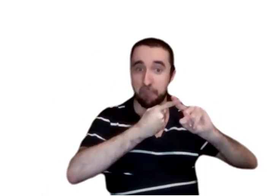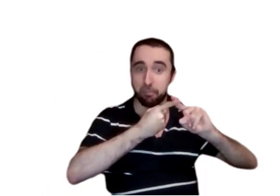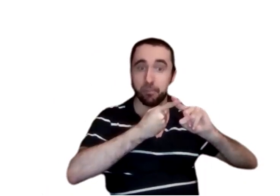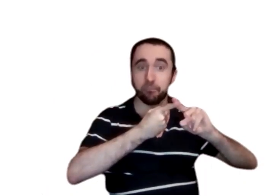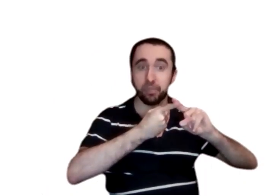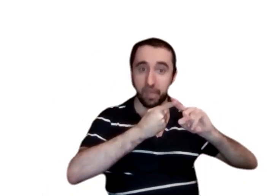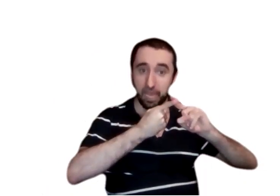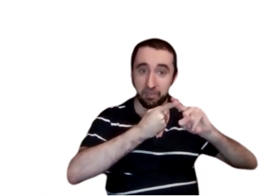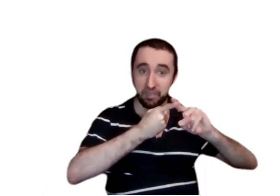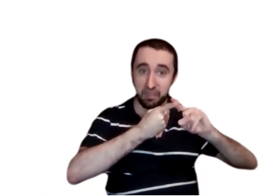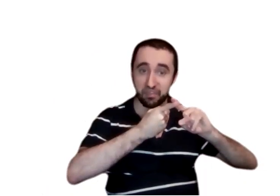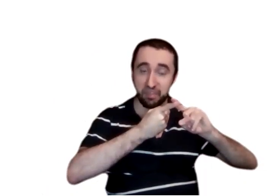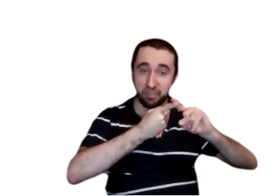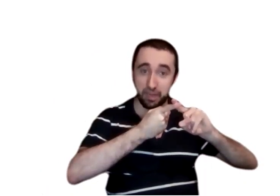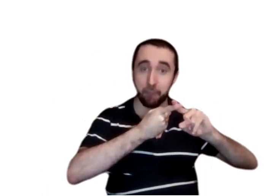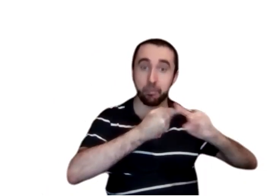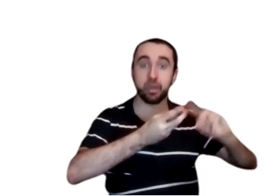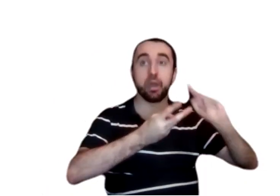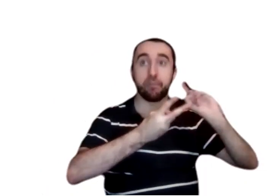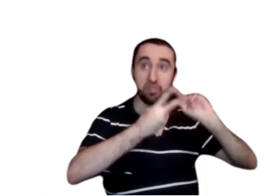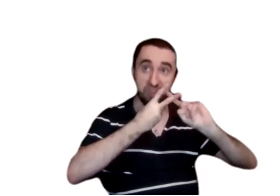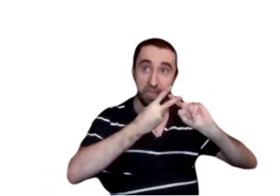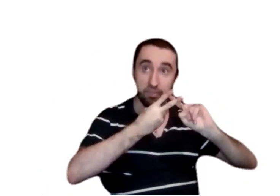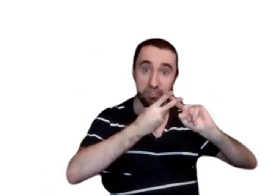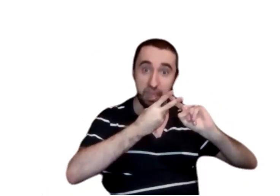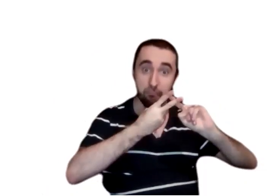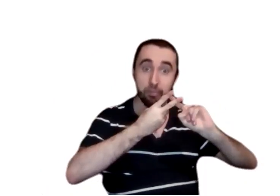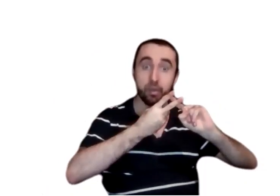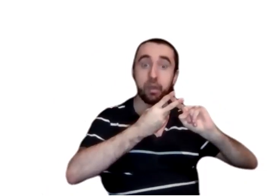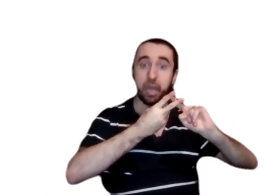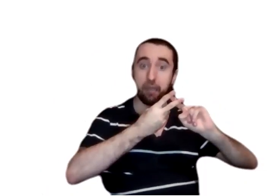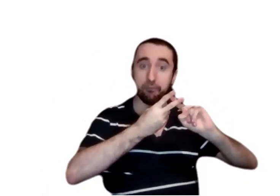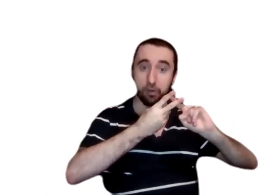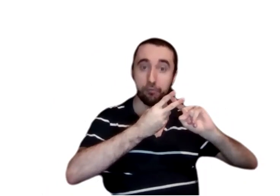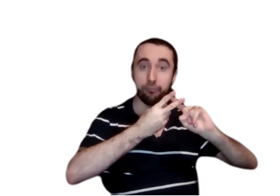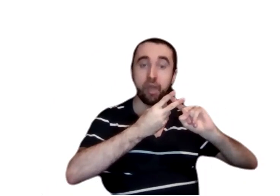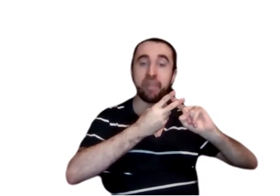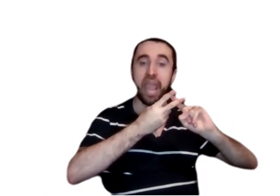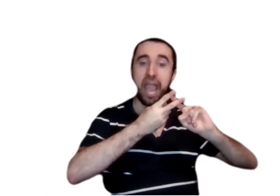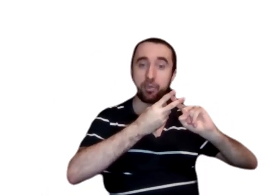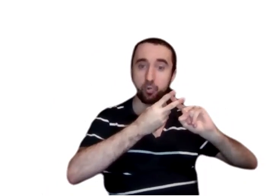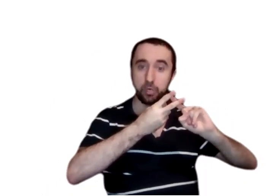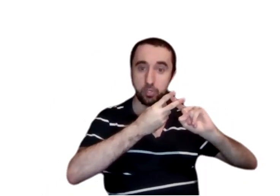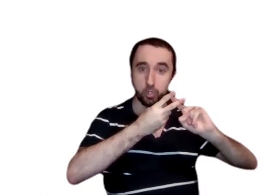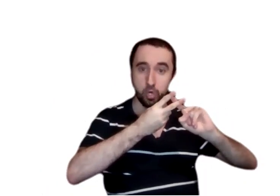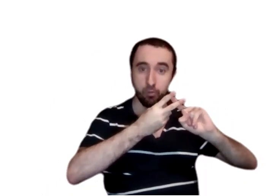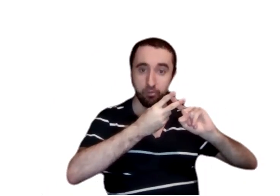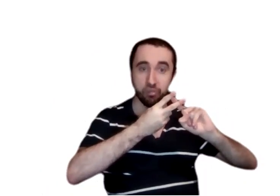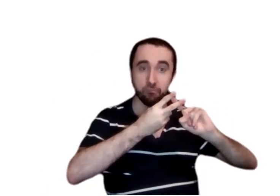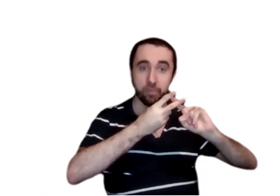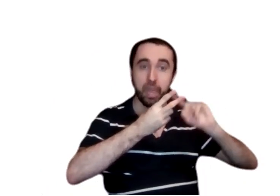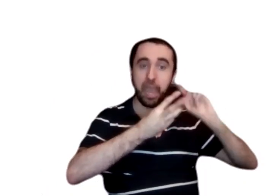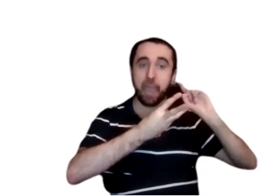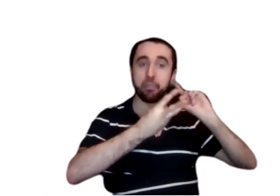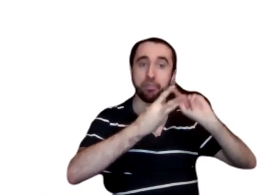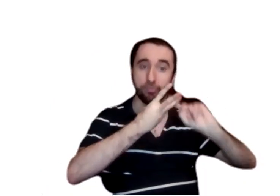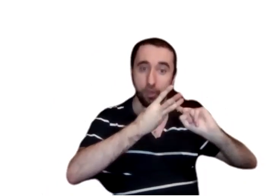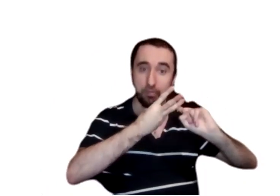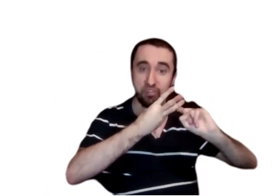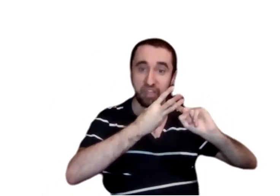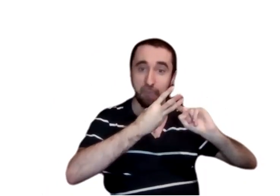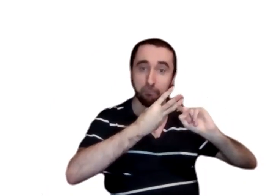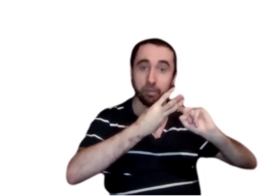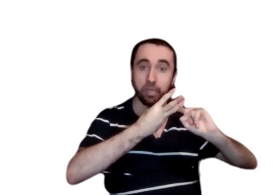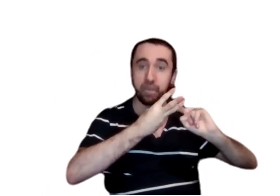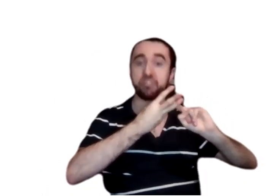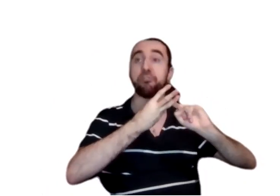first step, assess their setup. The second step, verify their actual controls. And the